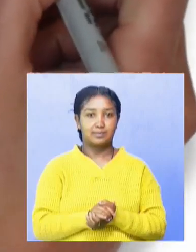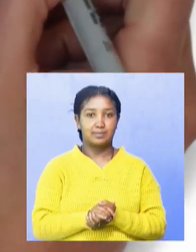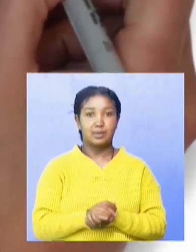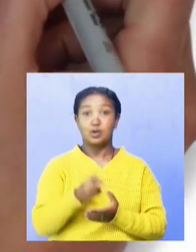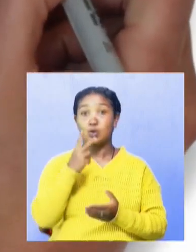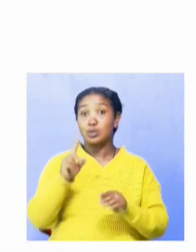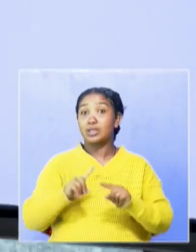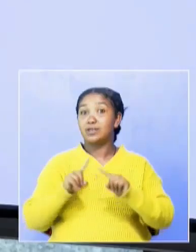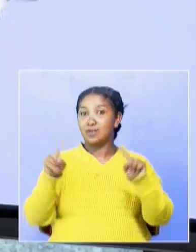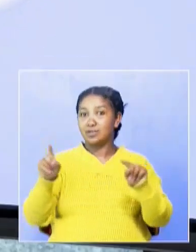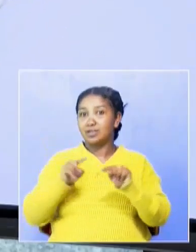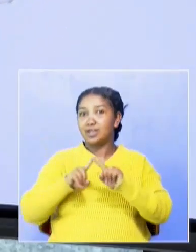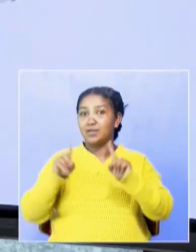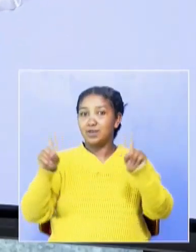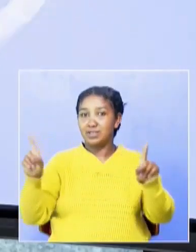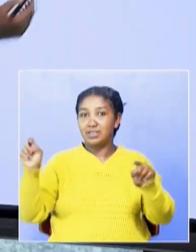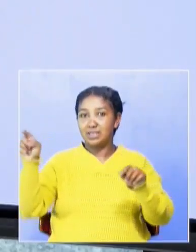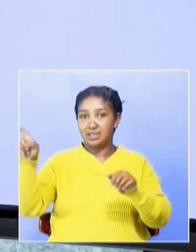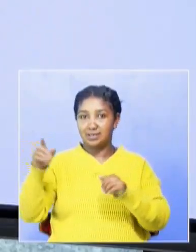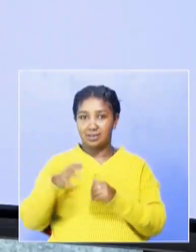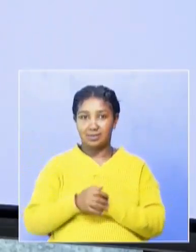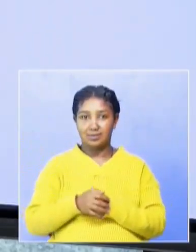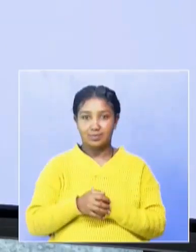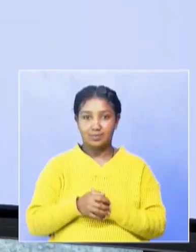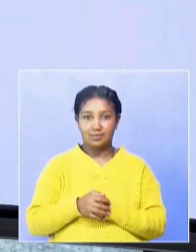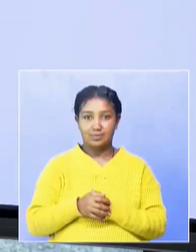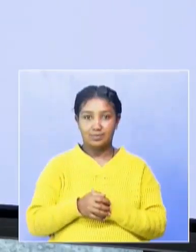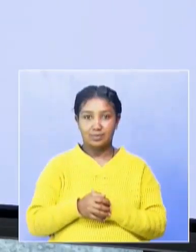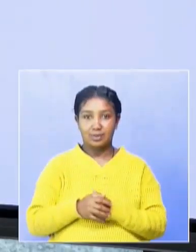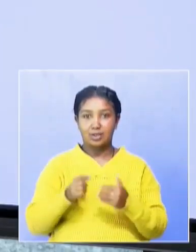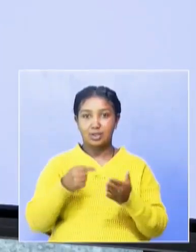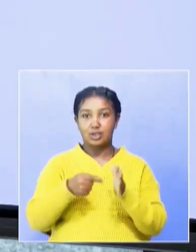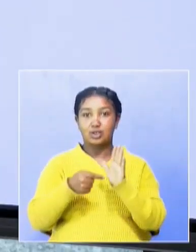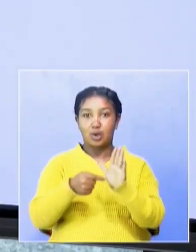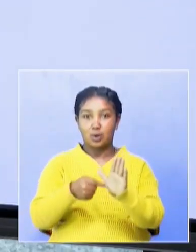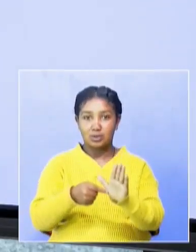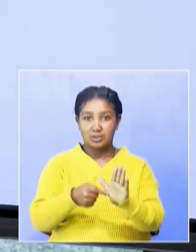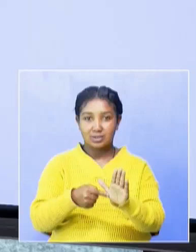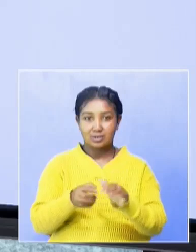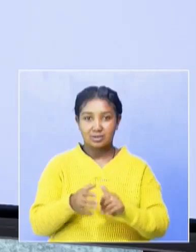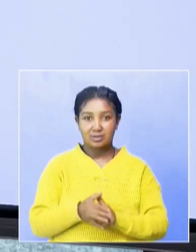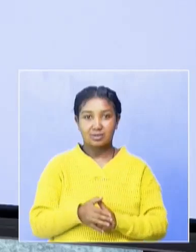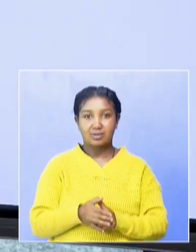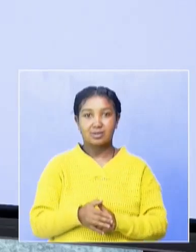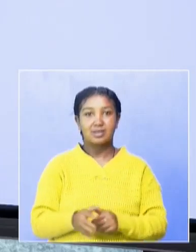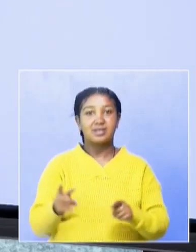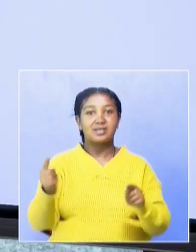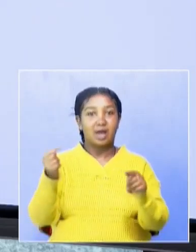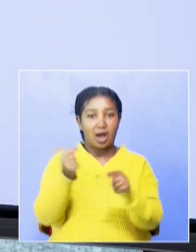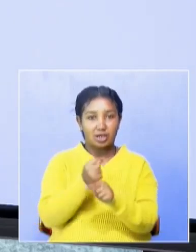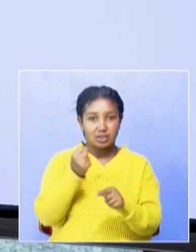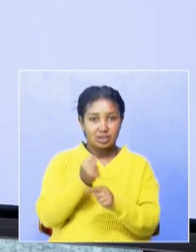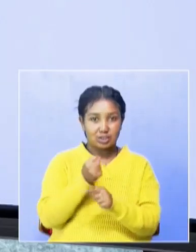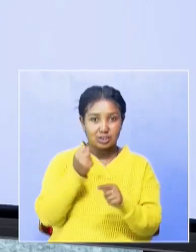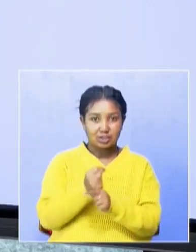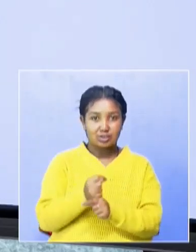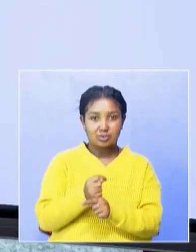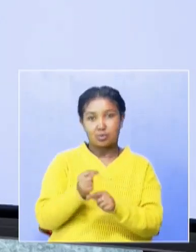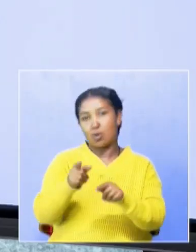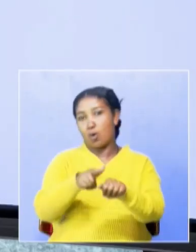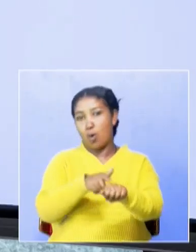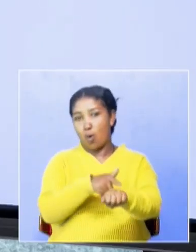Look at the difference. The difference is here. This shows the action was